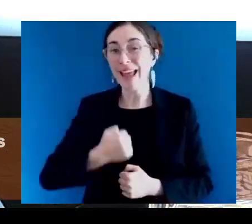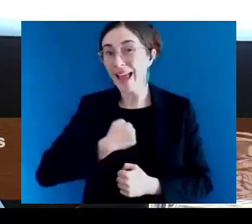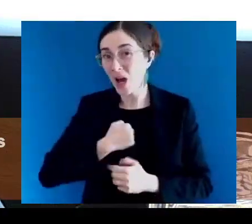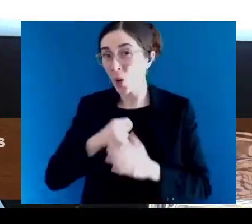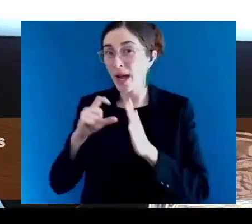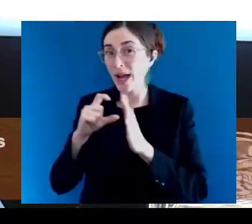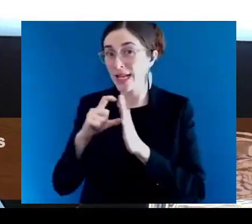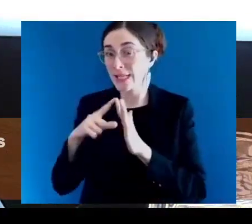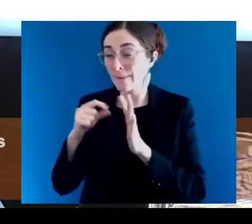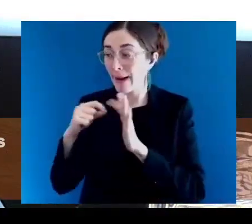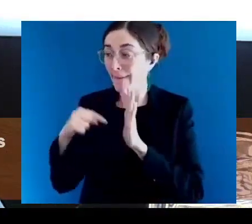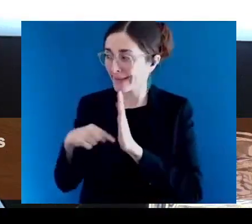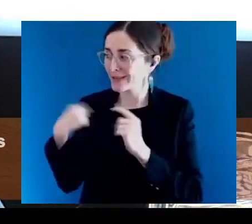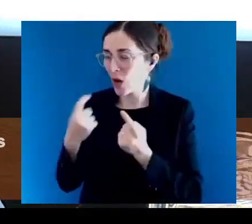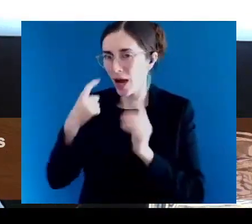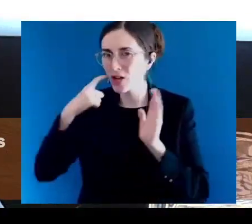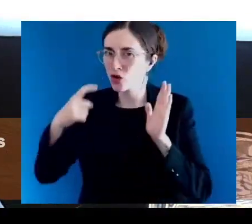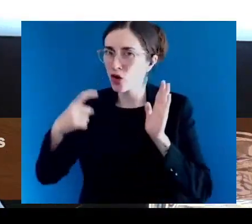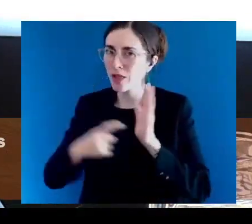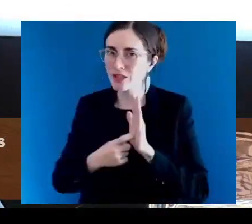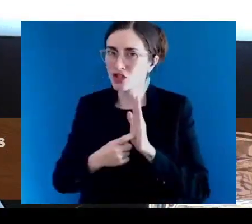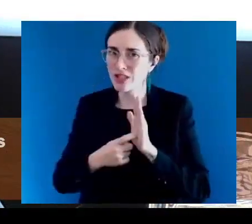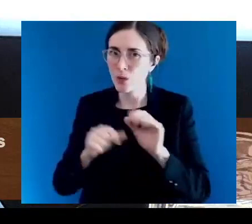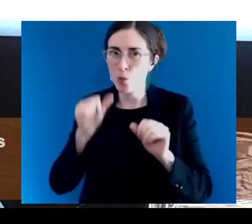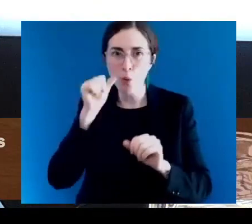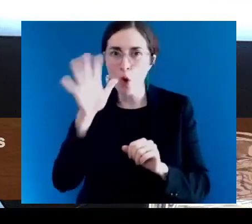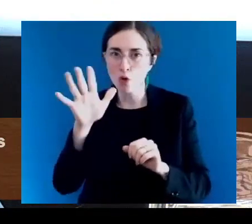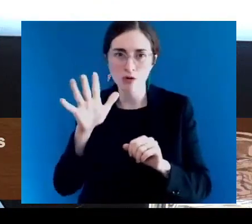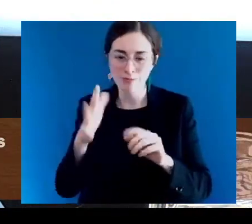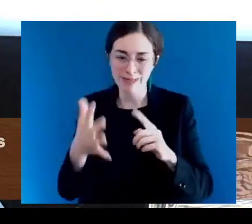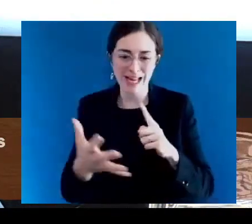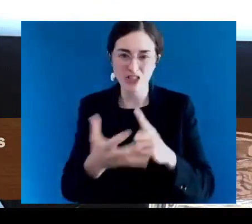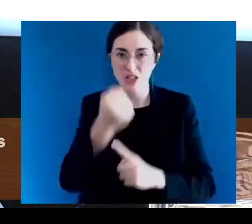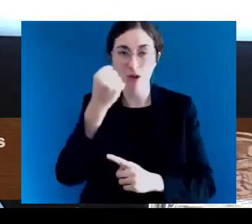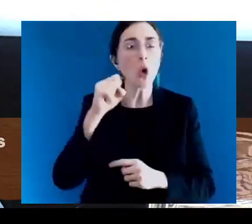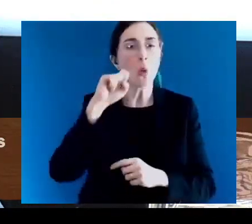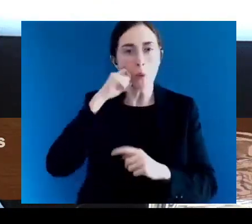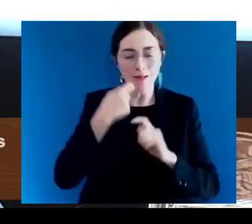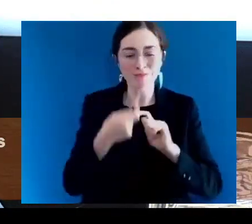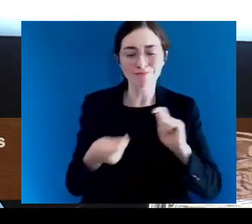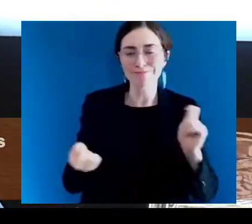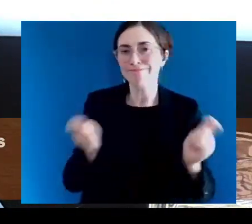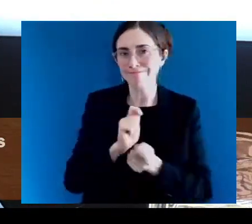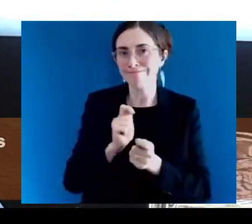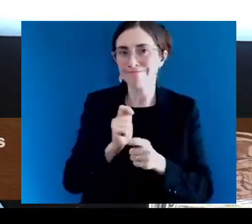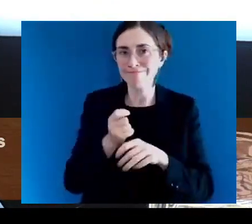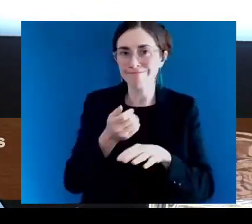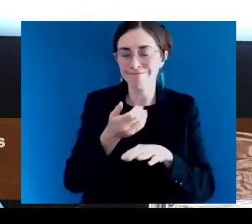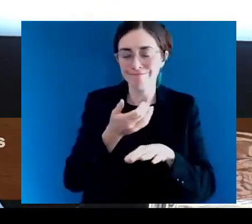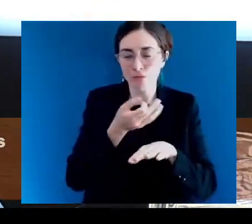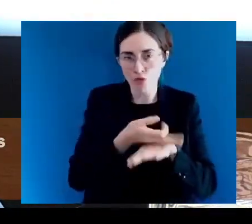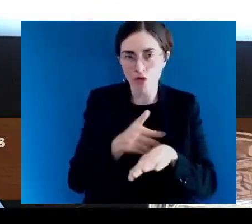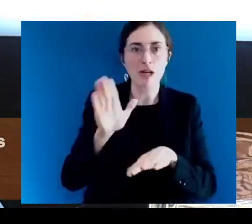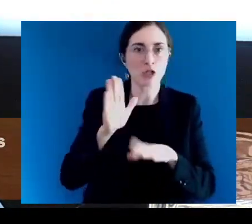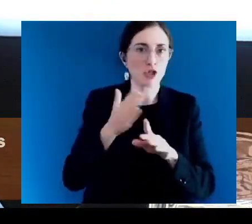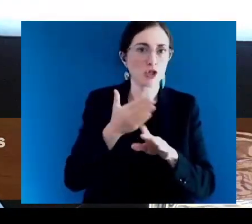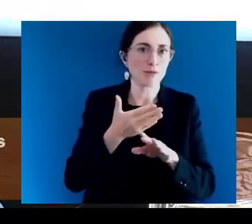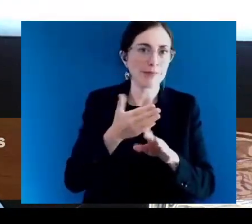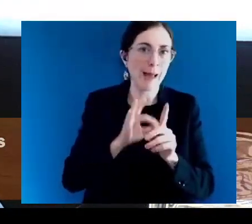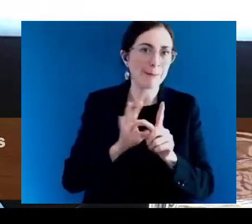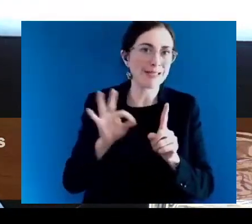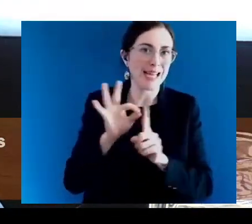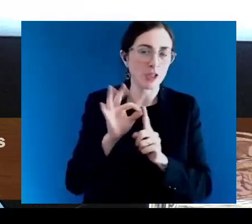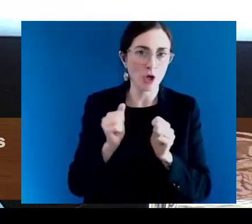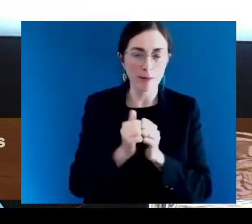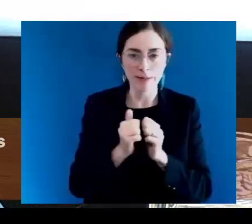acknowledging that, and there will be a refresh of that document. And I know, Commissioner Lovett, you know, your you